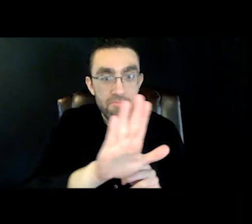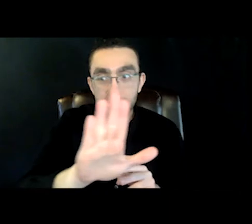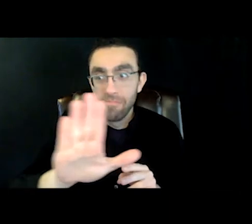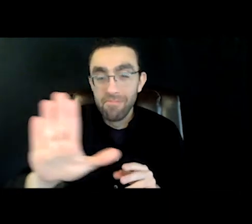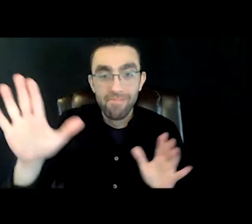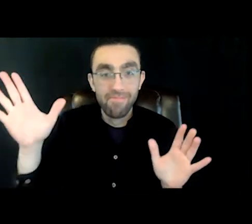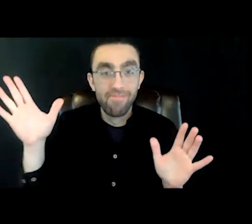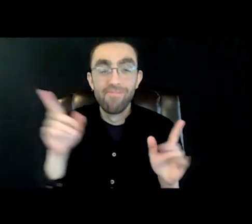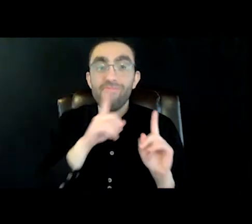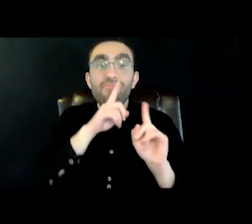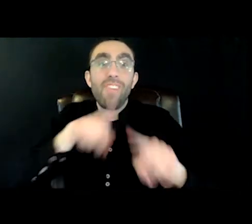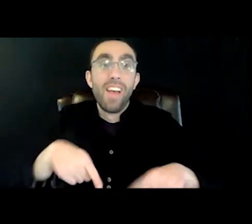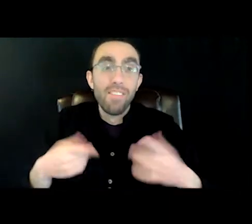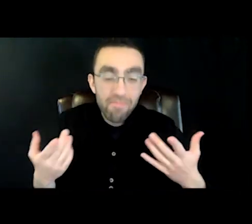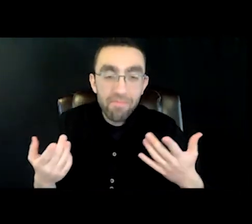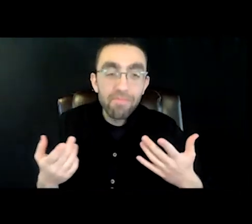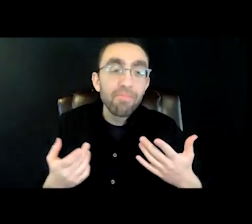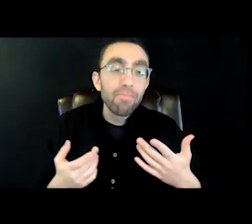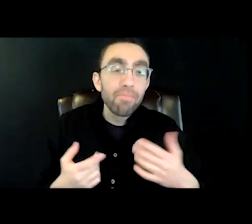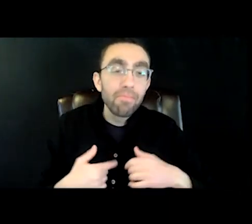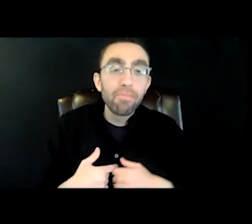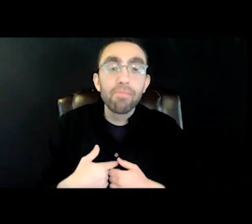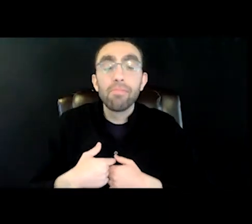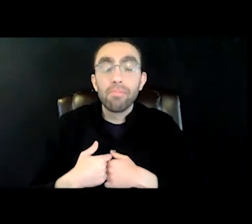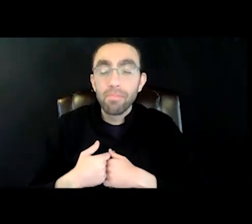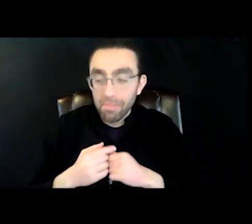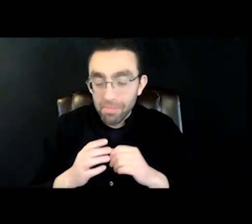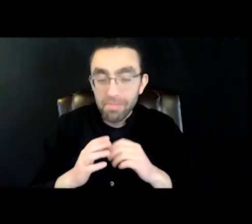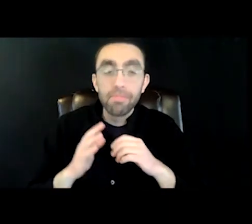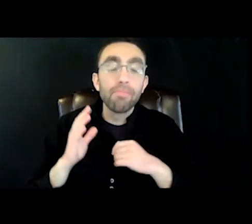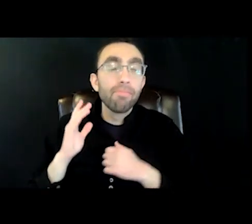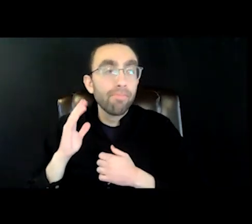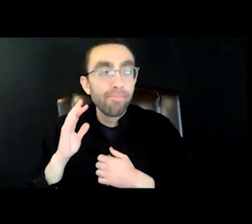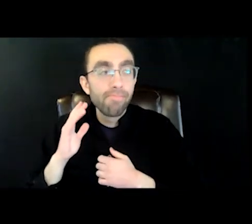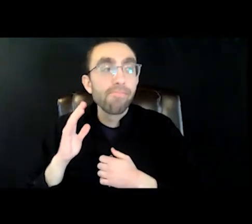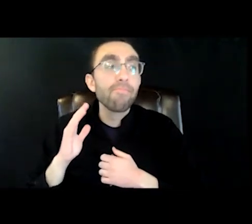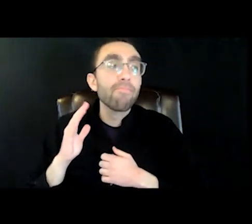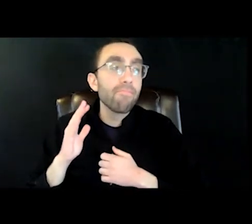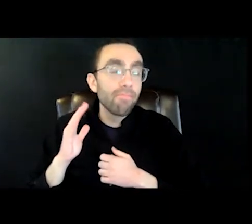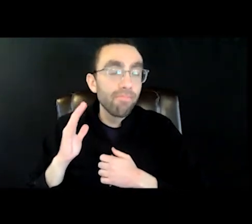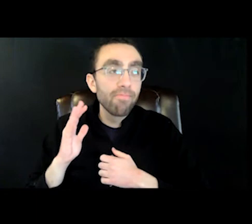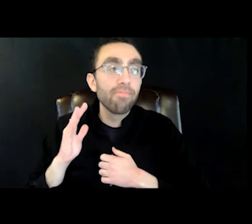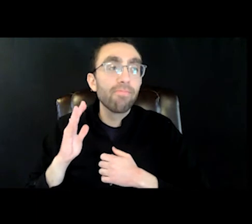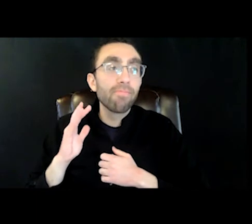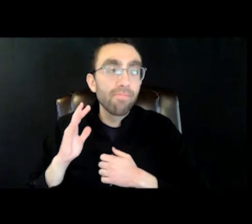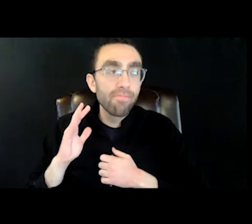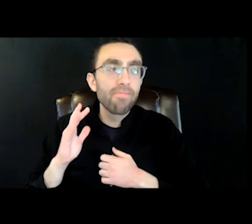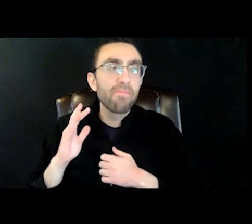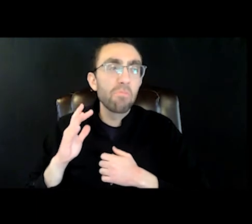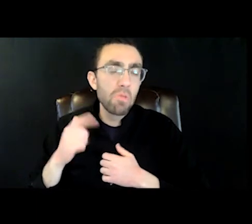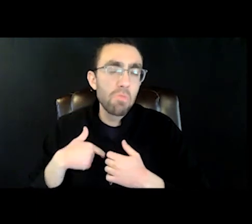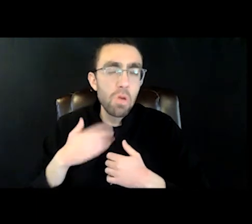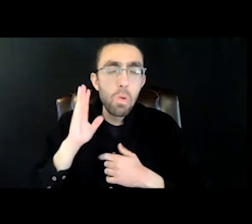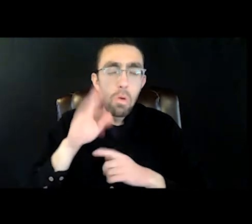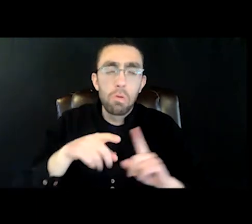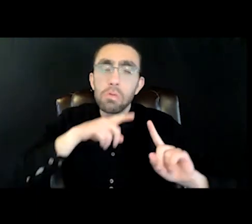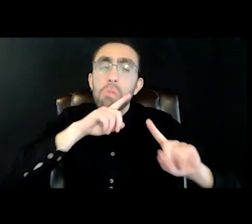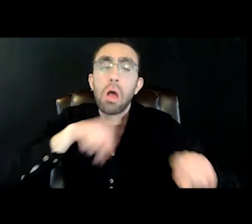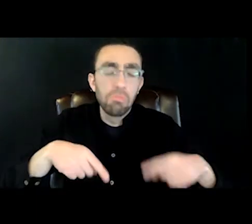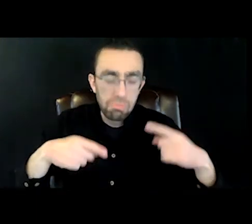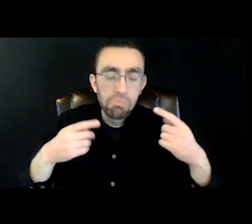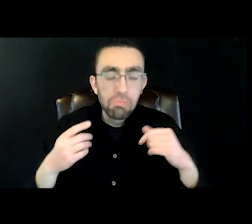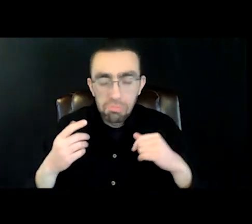to both of your responses to this, but I'll give what my gut was telling me in the beginning was